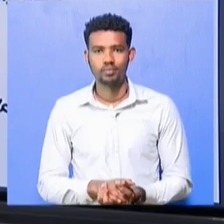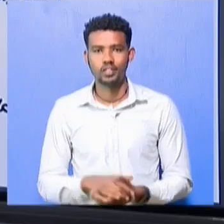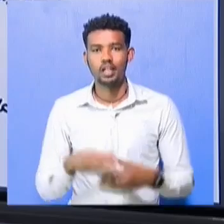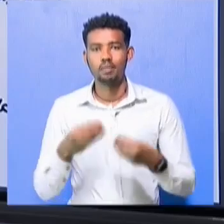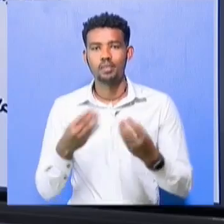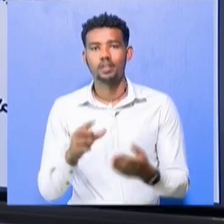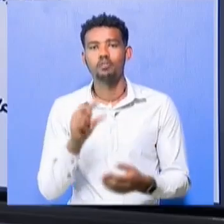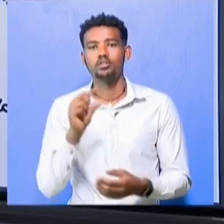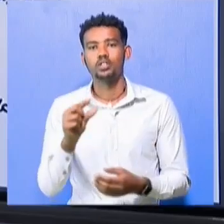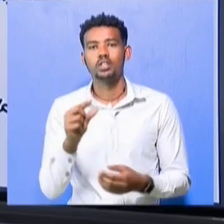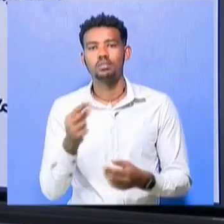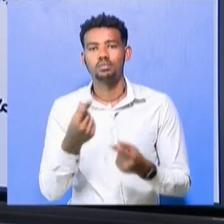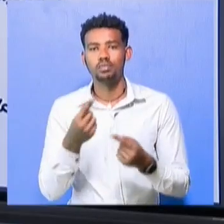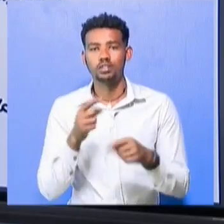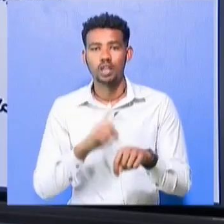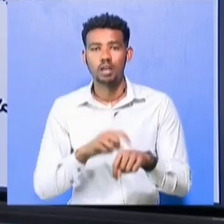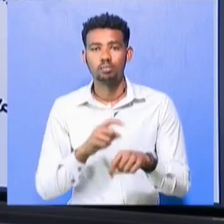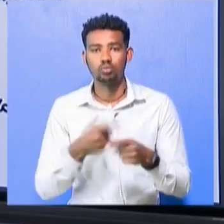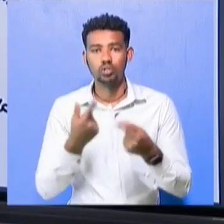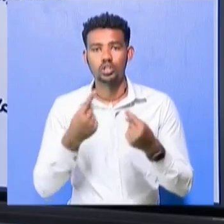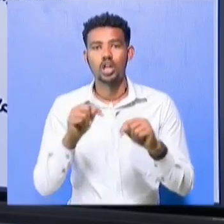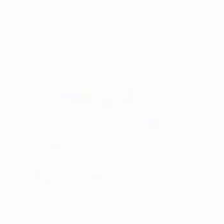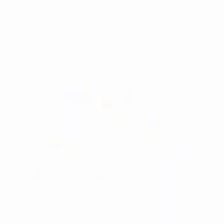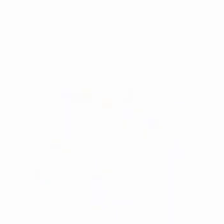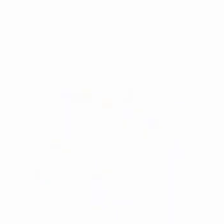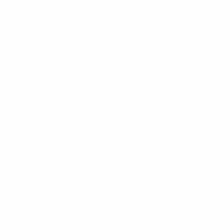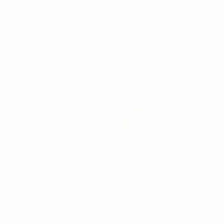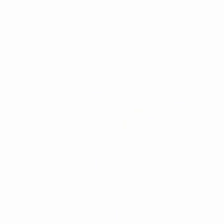some time and try to share it.